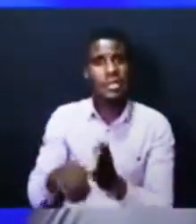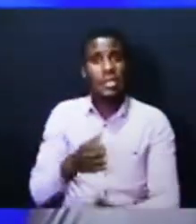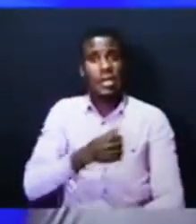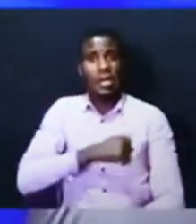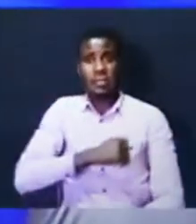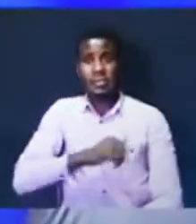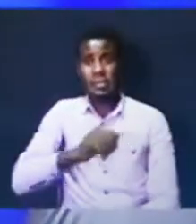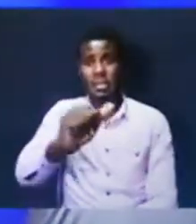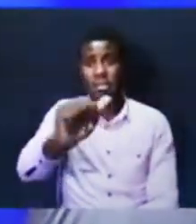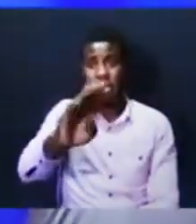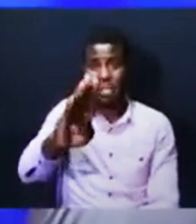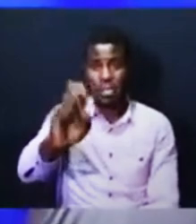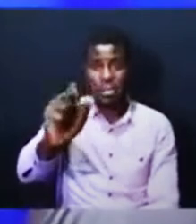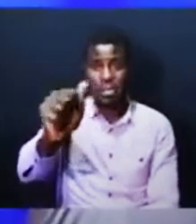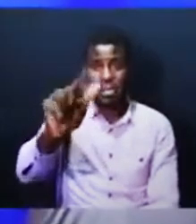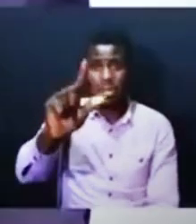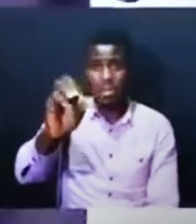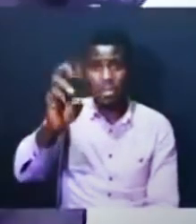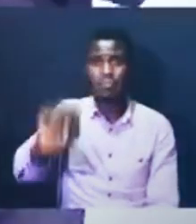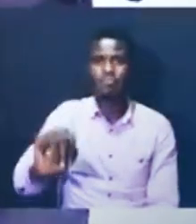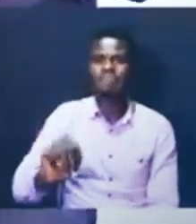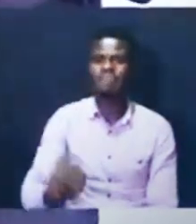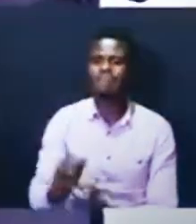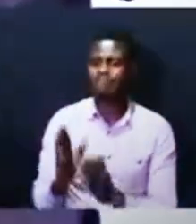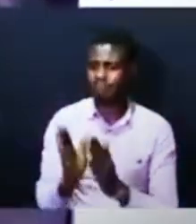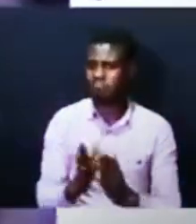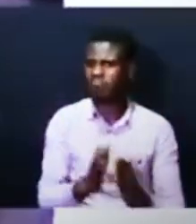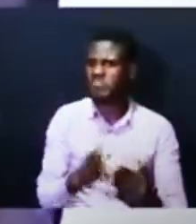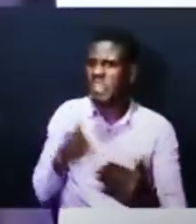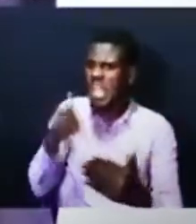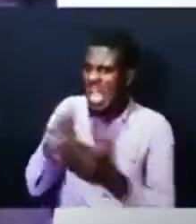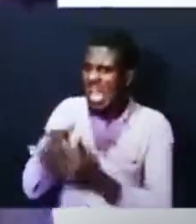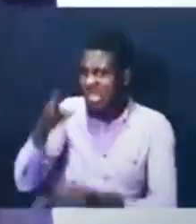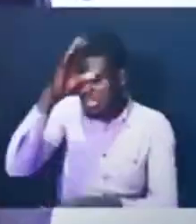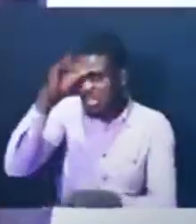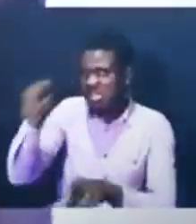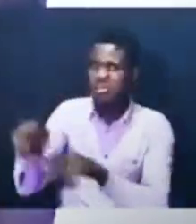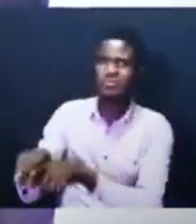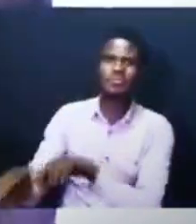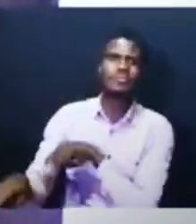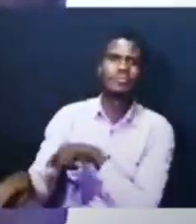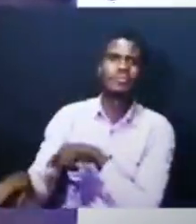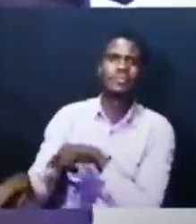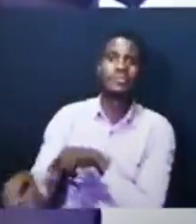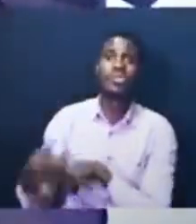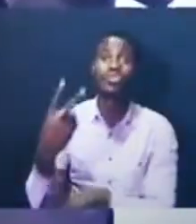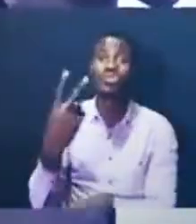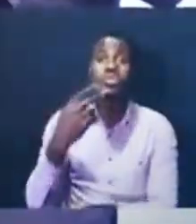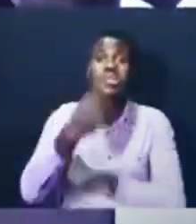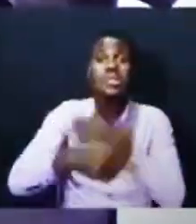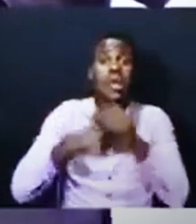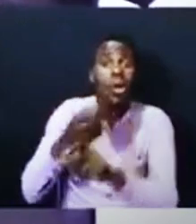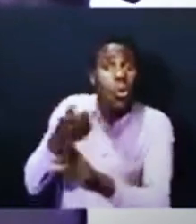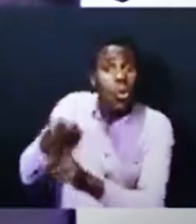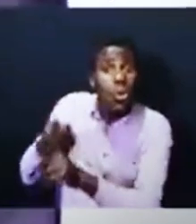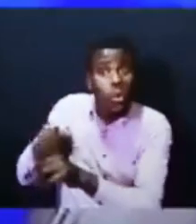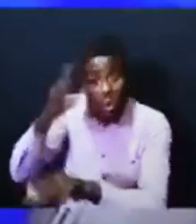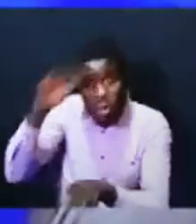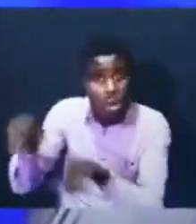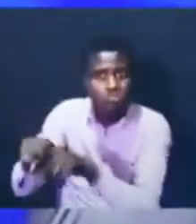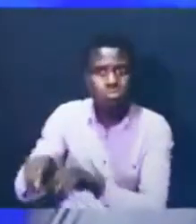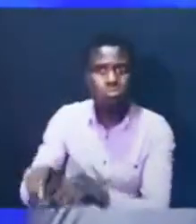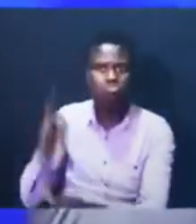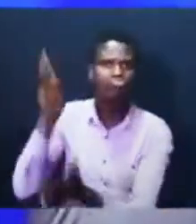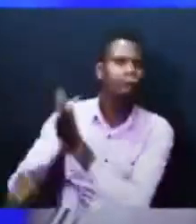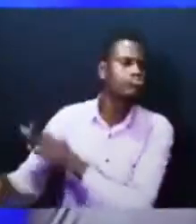And Absalom bo modia ye nhyehyeye ye bribitia ninu. 2 years later. His own brother. Onu aninu abema. He